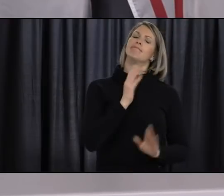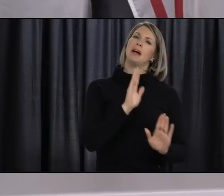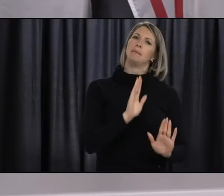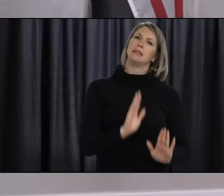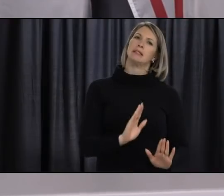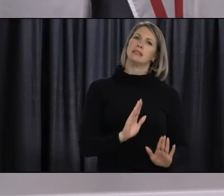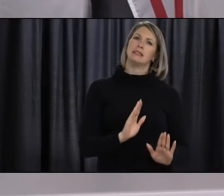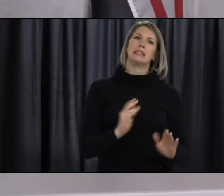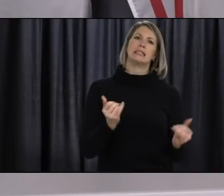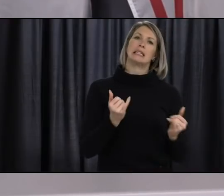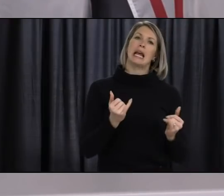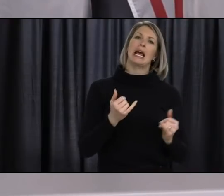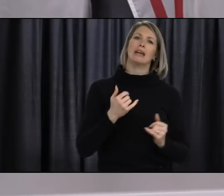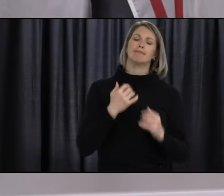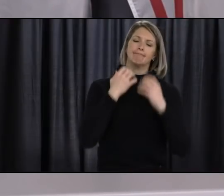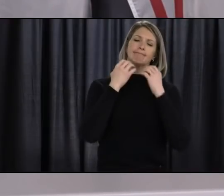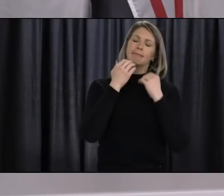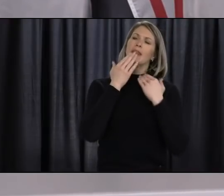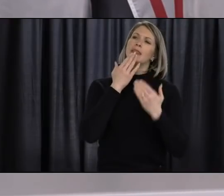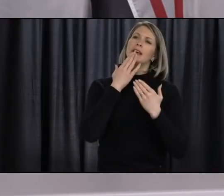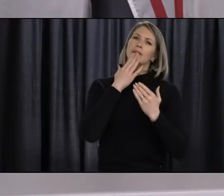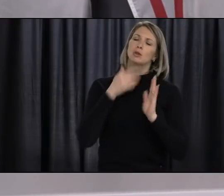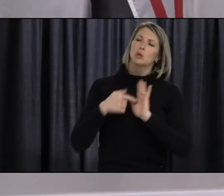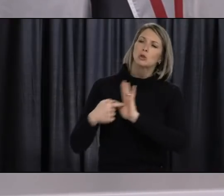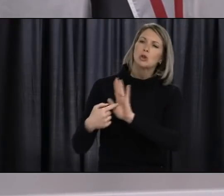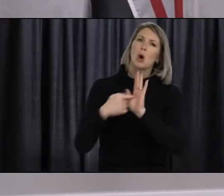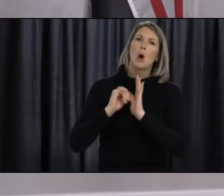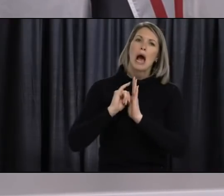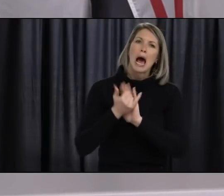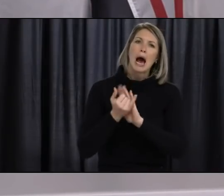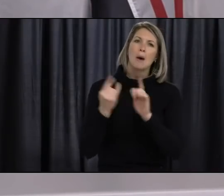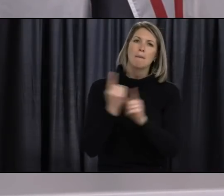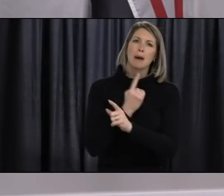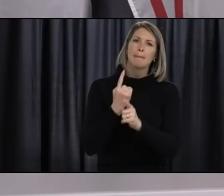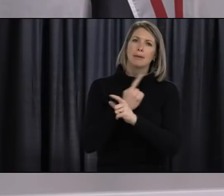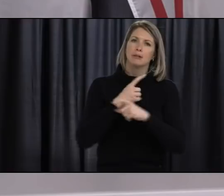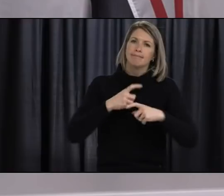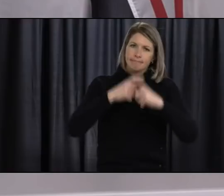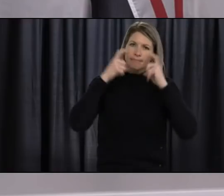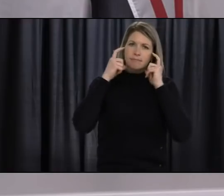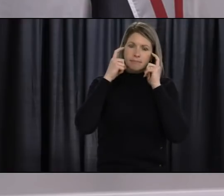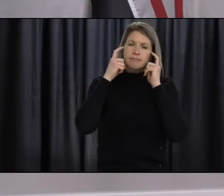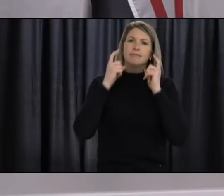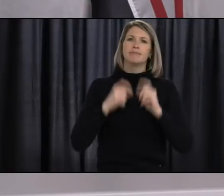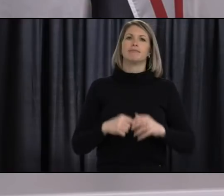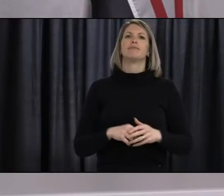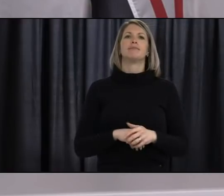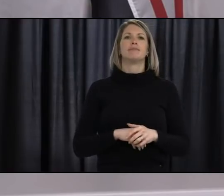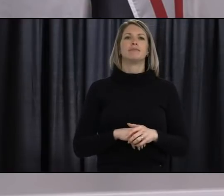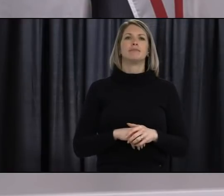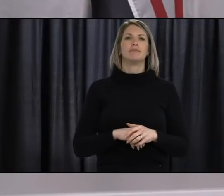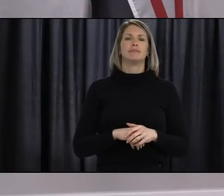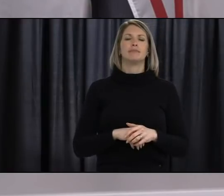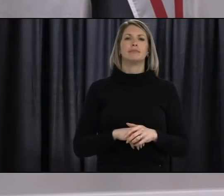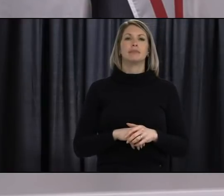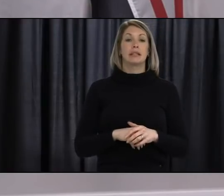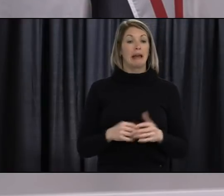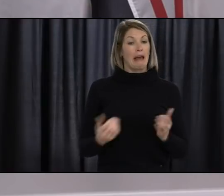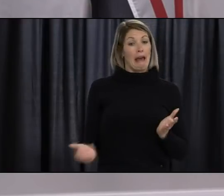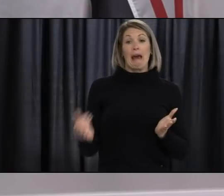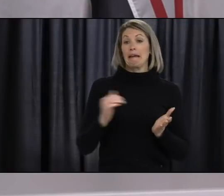great tutorial today to show us how to properly wear a mask. As Dr. Fitzgerald has said, no